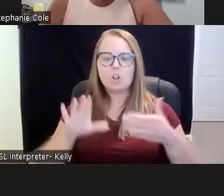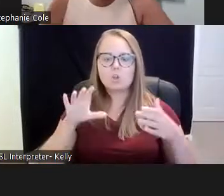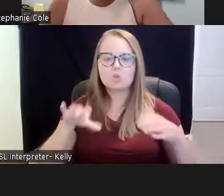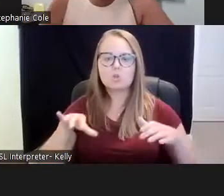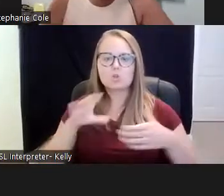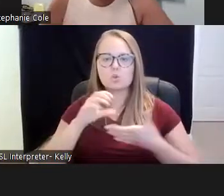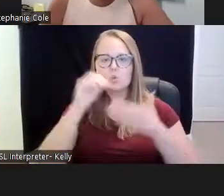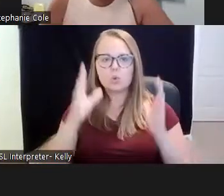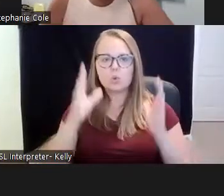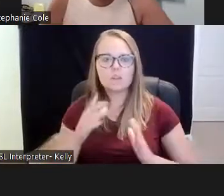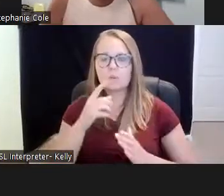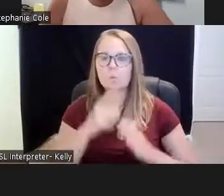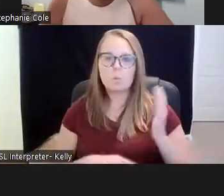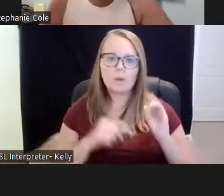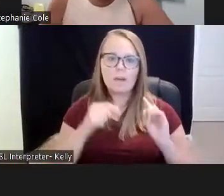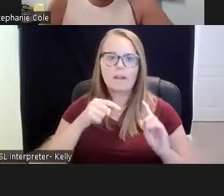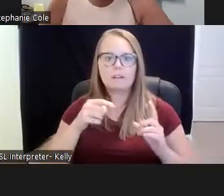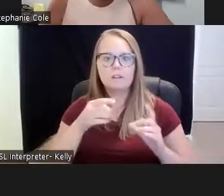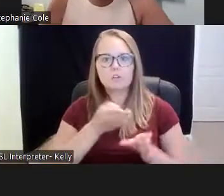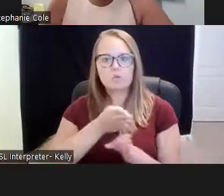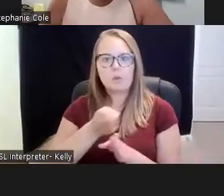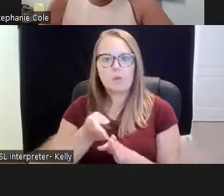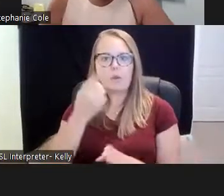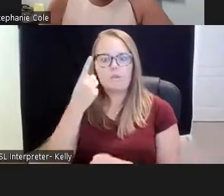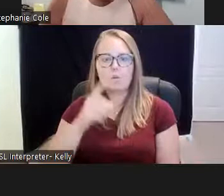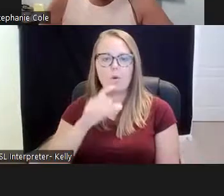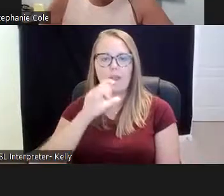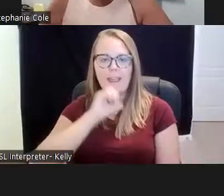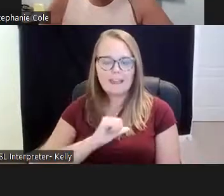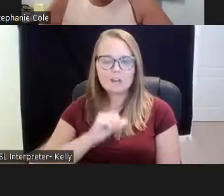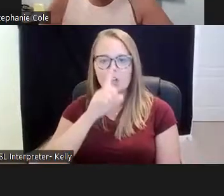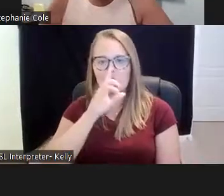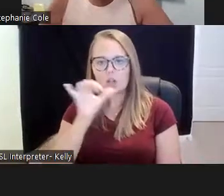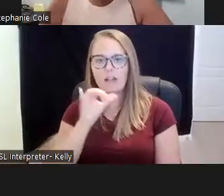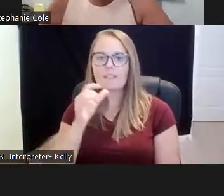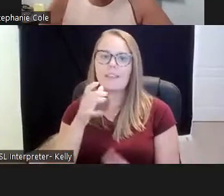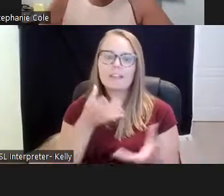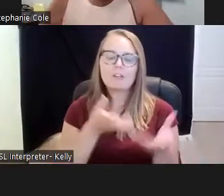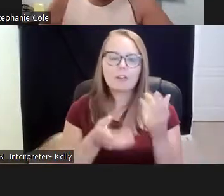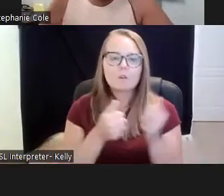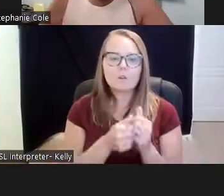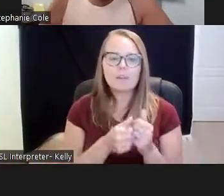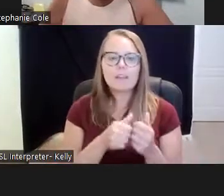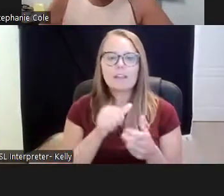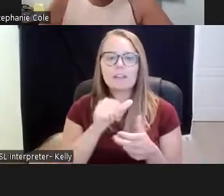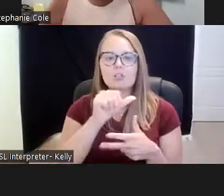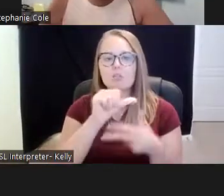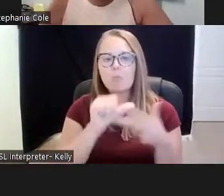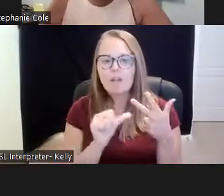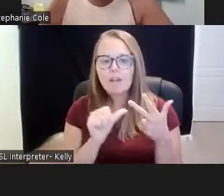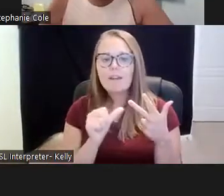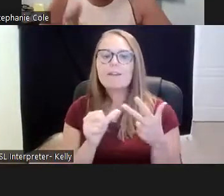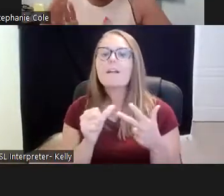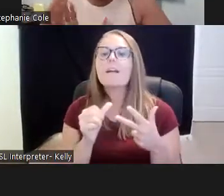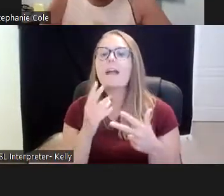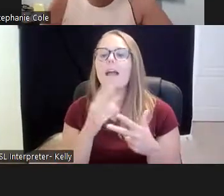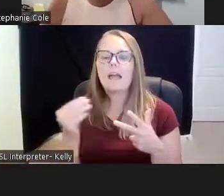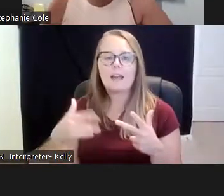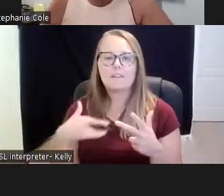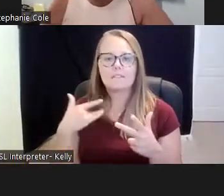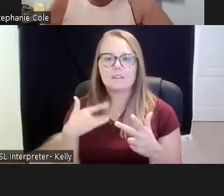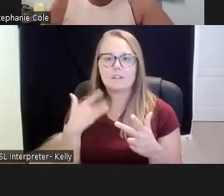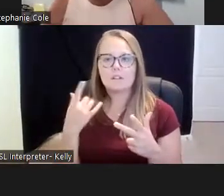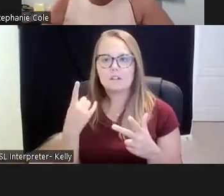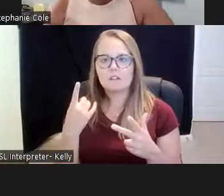aging would be like. It's given them the chance to interact with AAAs and, get a feel for our